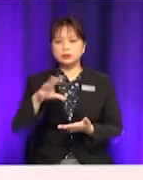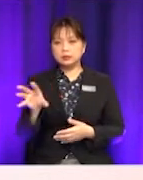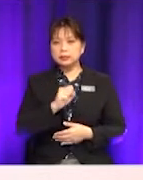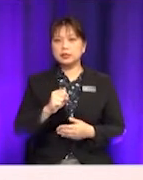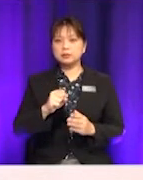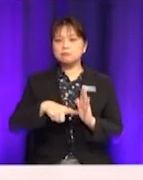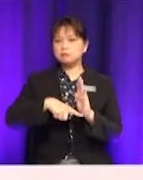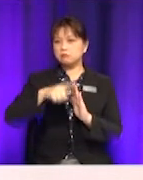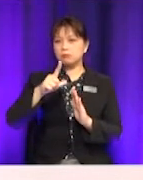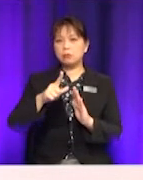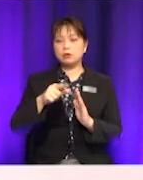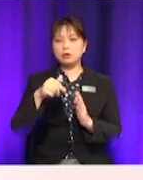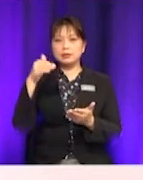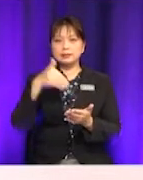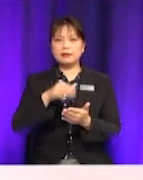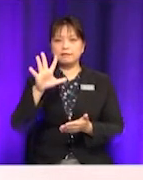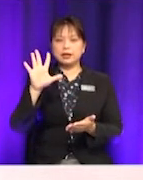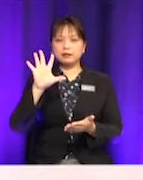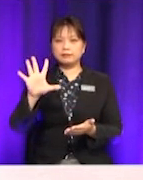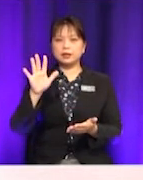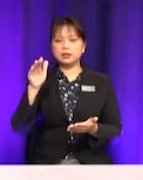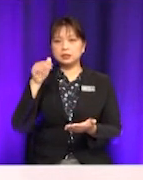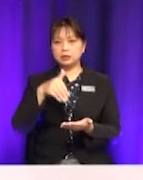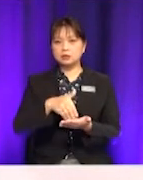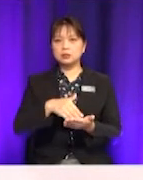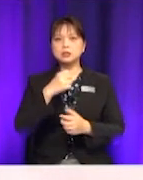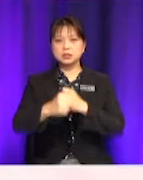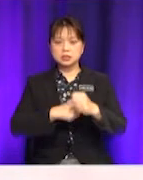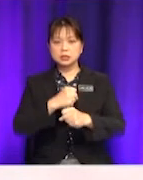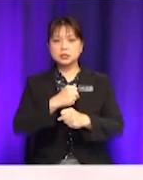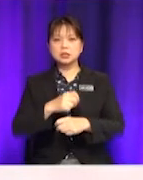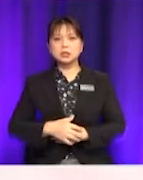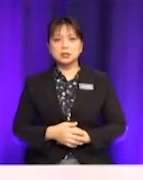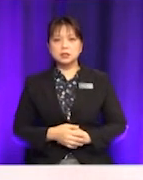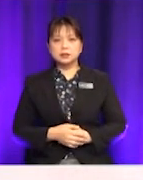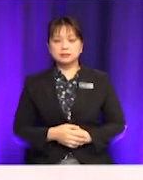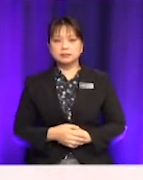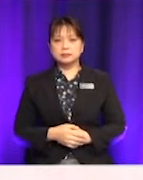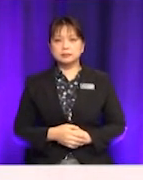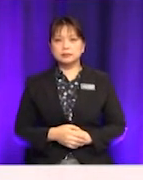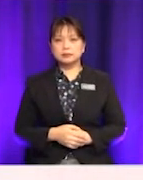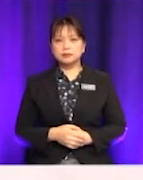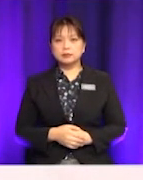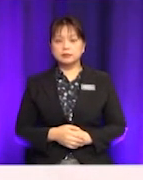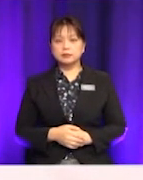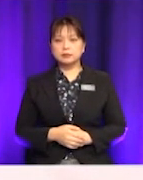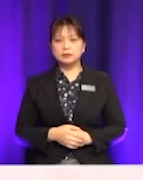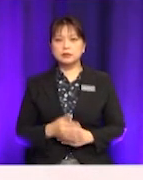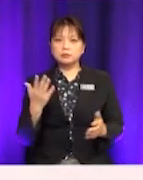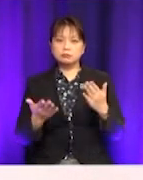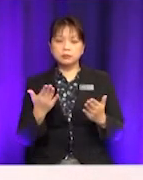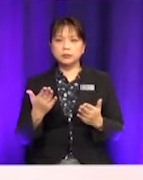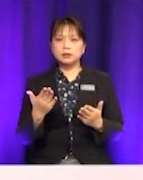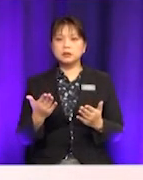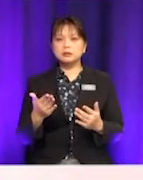as 1,000. It also depends on where it's left for all that time. I see. Maybe I'll get the next